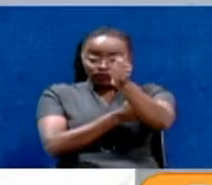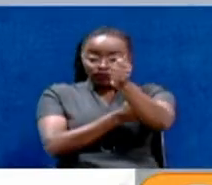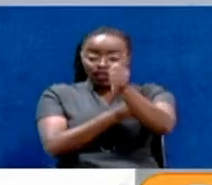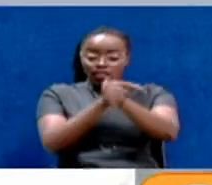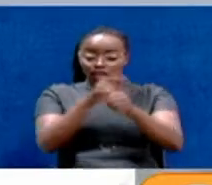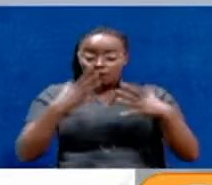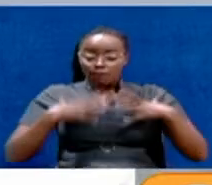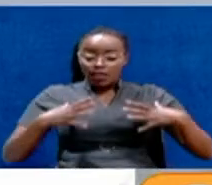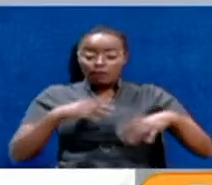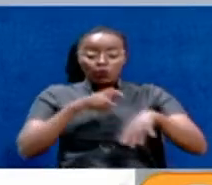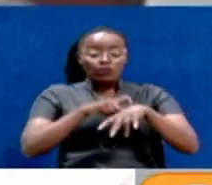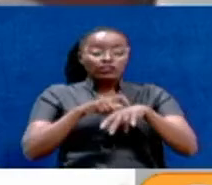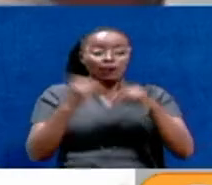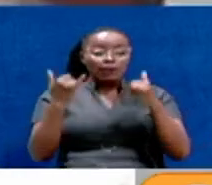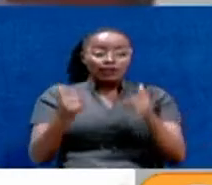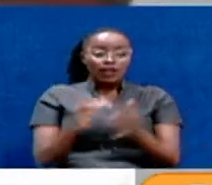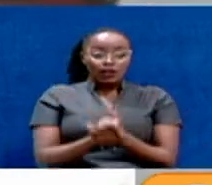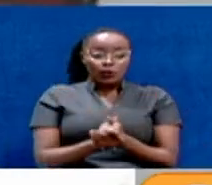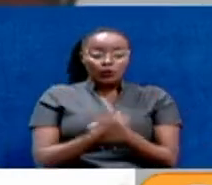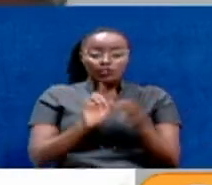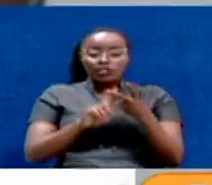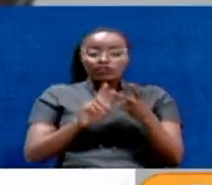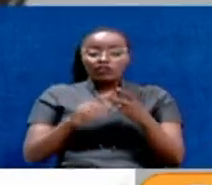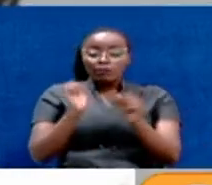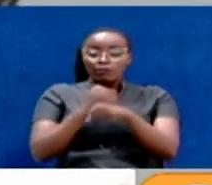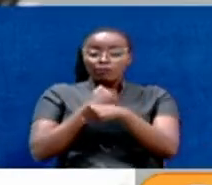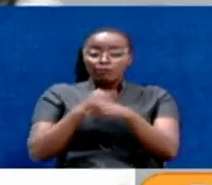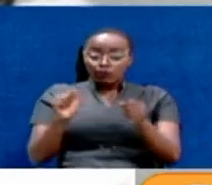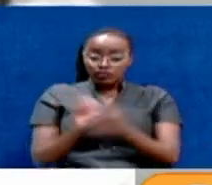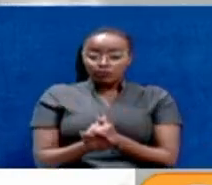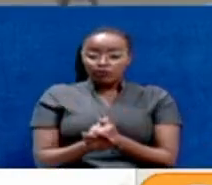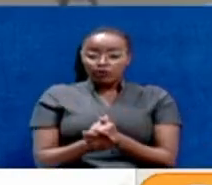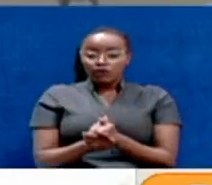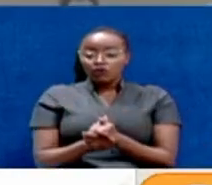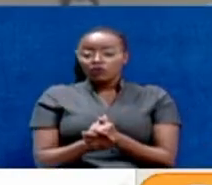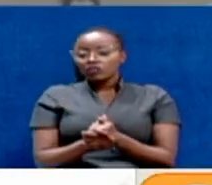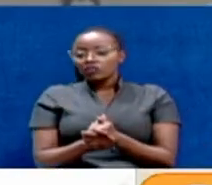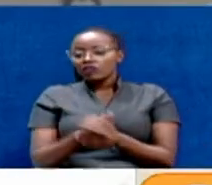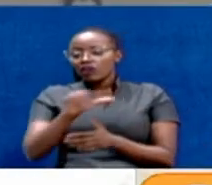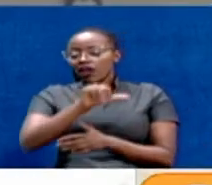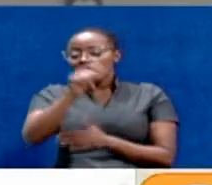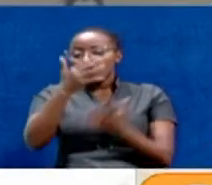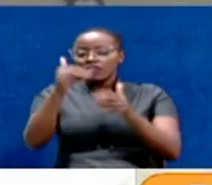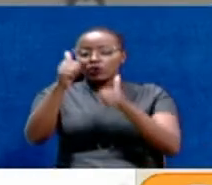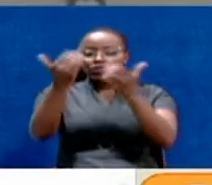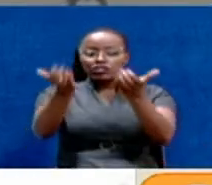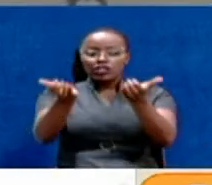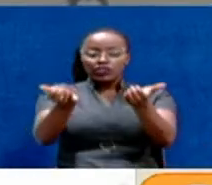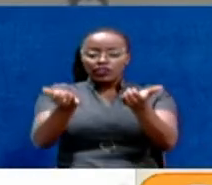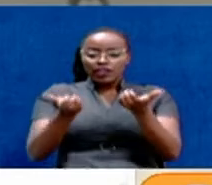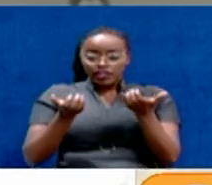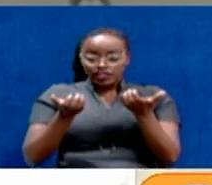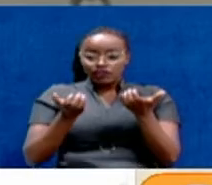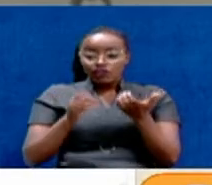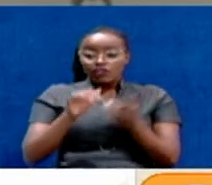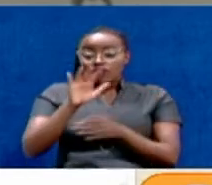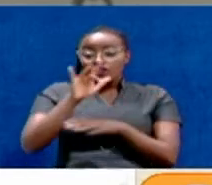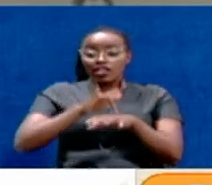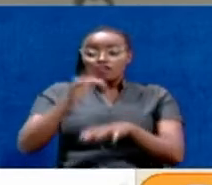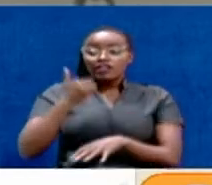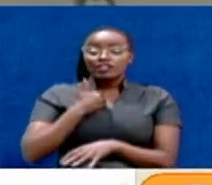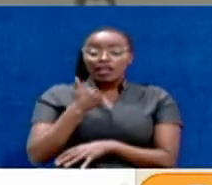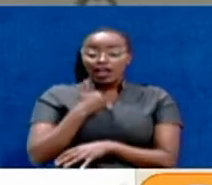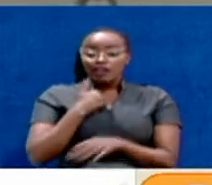seafarers during this time. As you know, they cannot go out of the ship, and there's those things that they need. There are personal effects that they